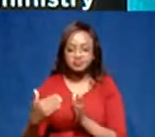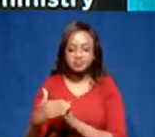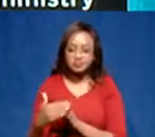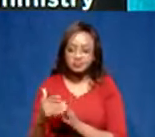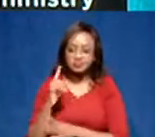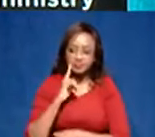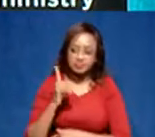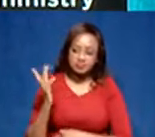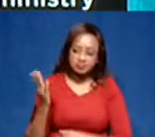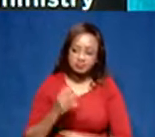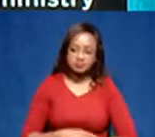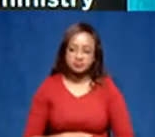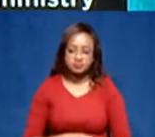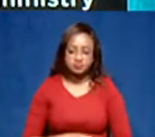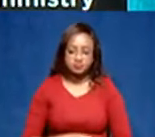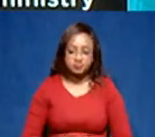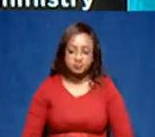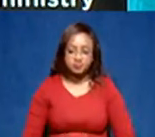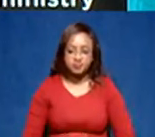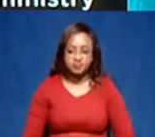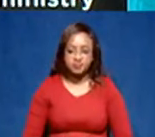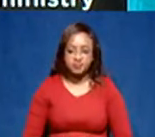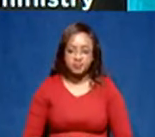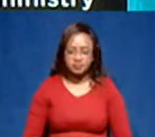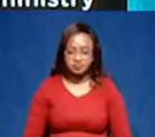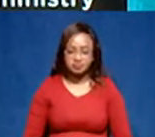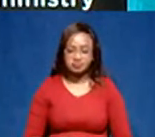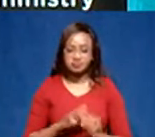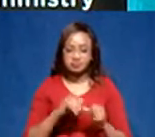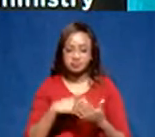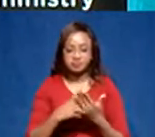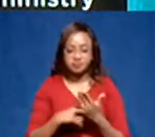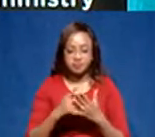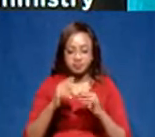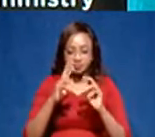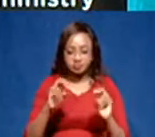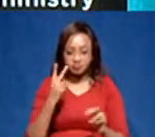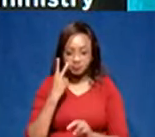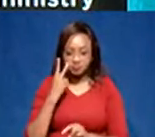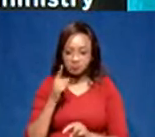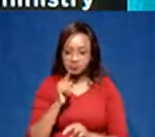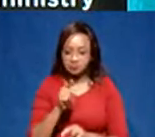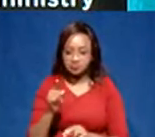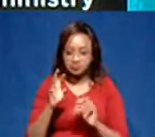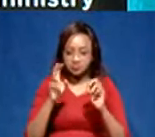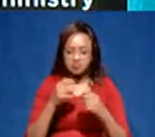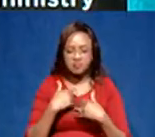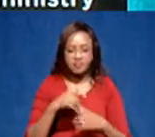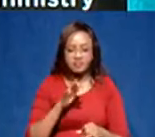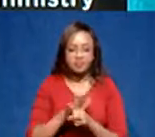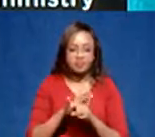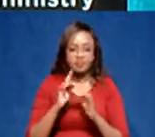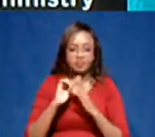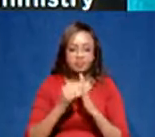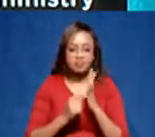other socioeconomic aspects that may be determined by the authority, there's so much that goes in there that we do not know yet. Now,